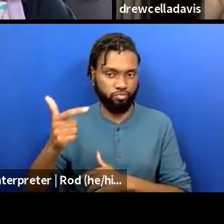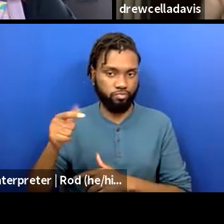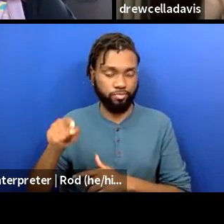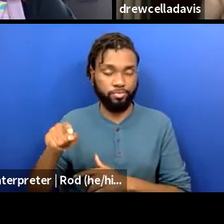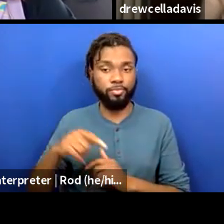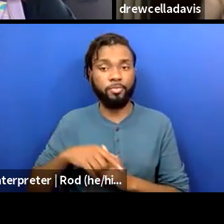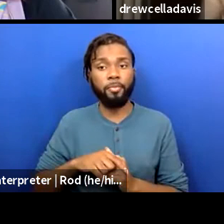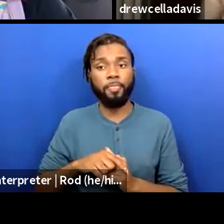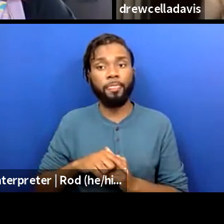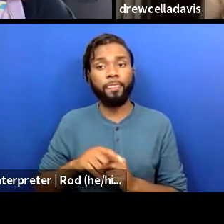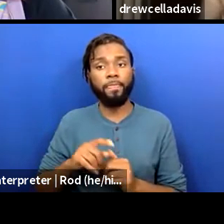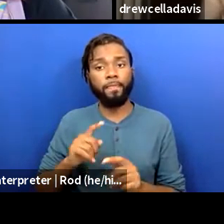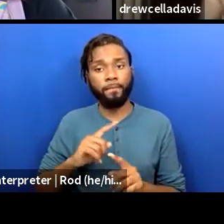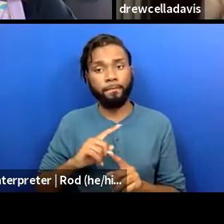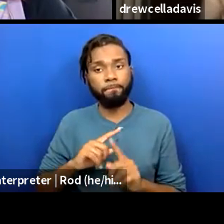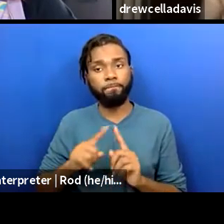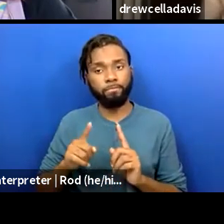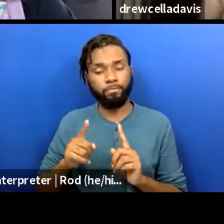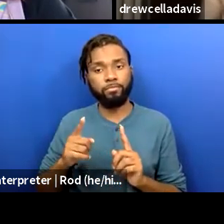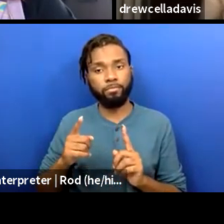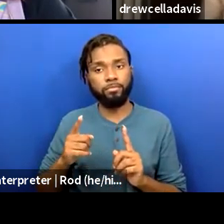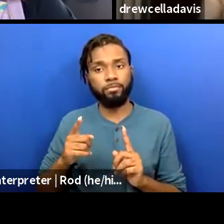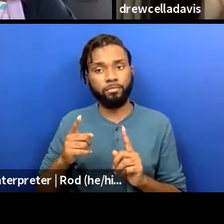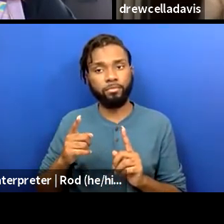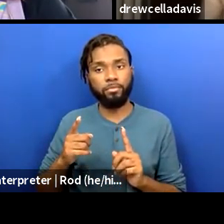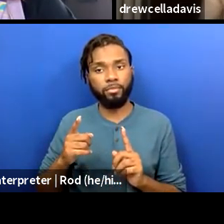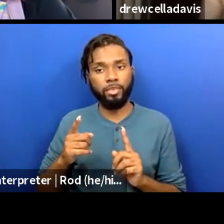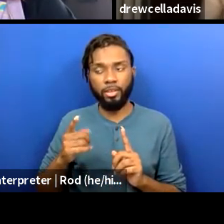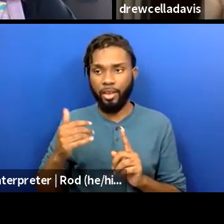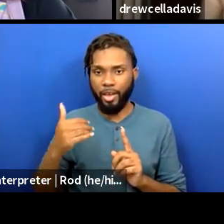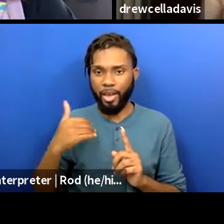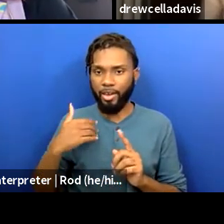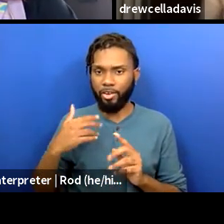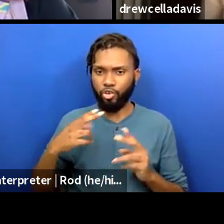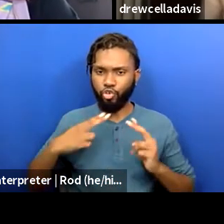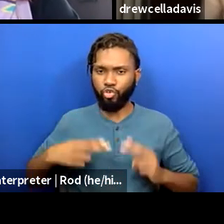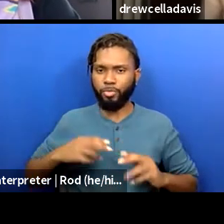where there were a human character behind the story. I think